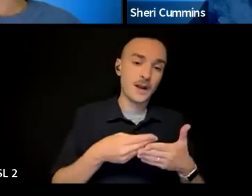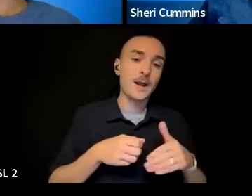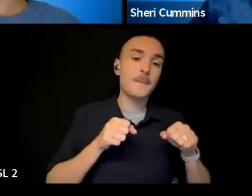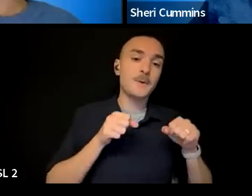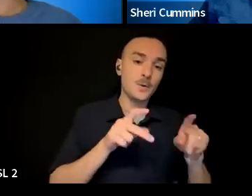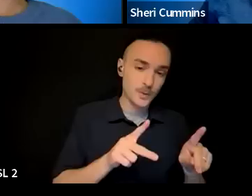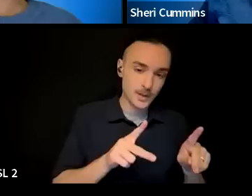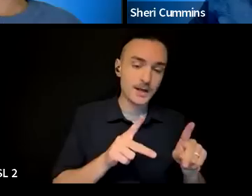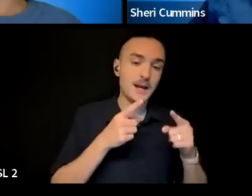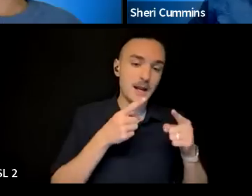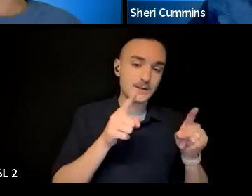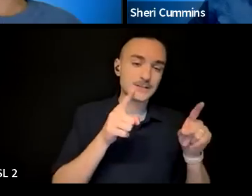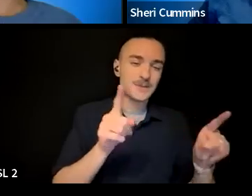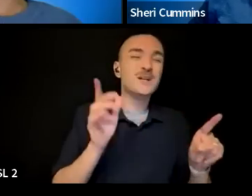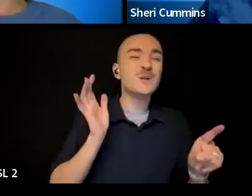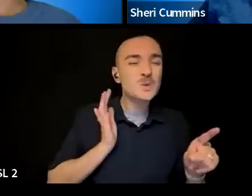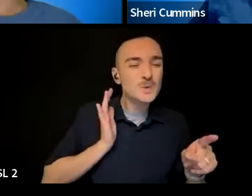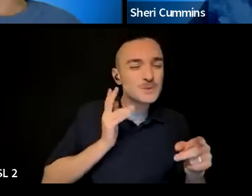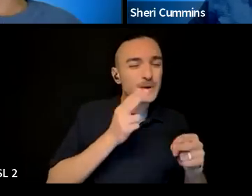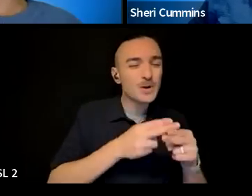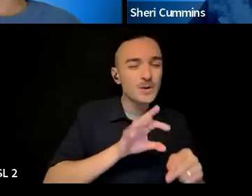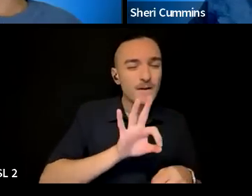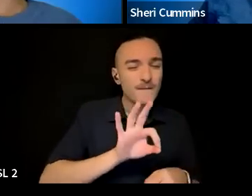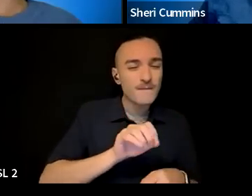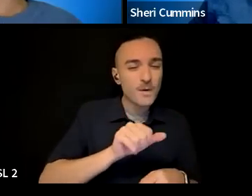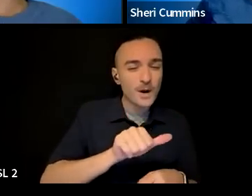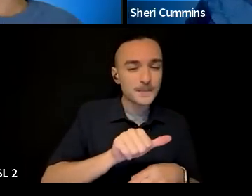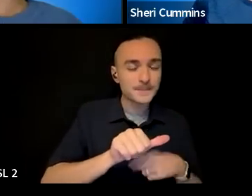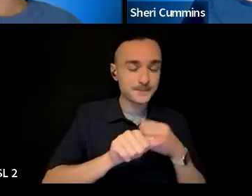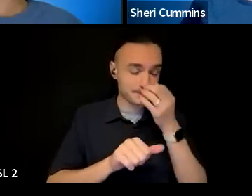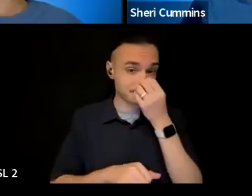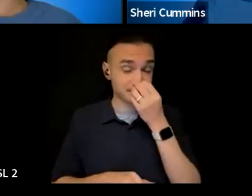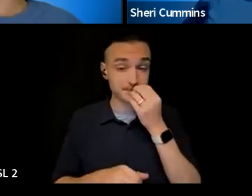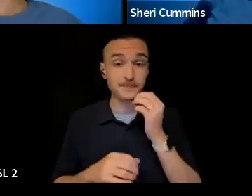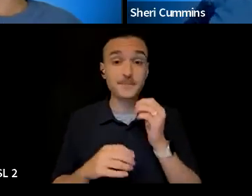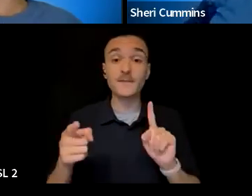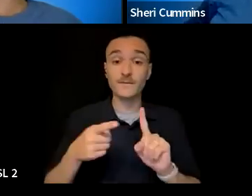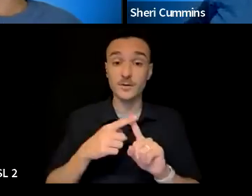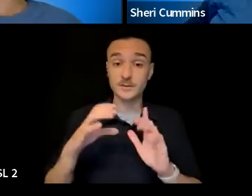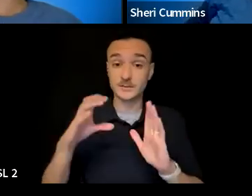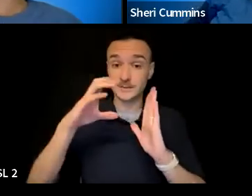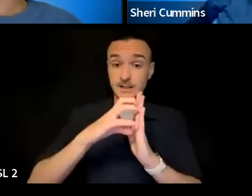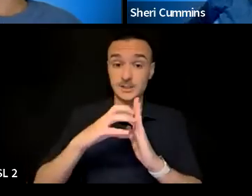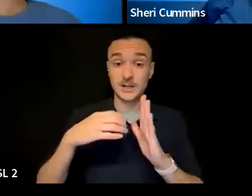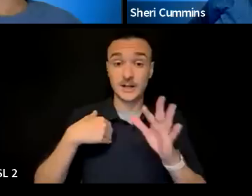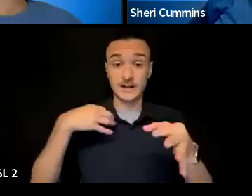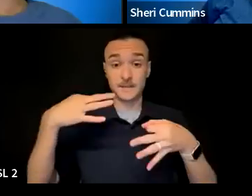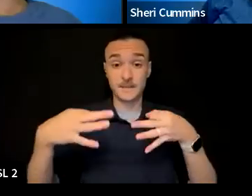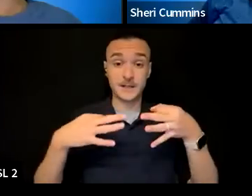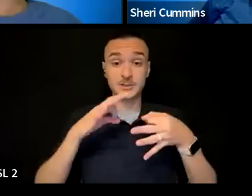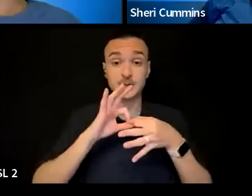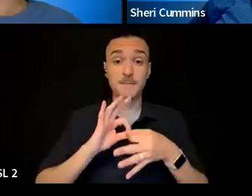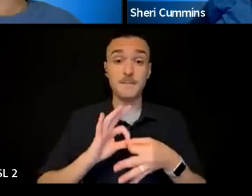FOAs. So in section 1, you'll see information about the specific scientific topics that are